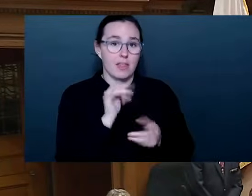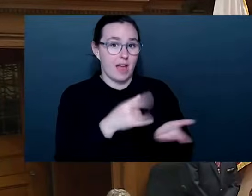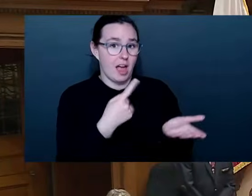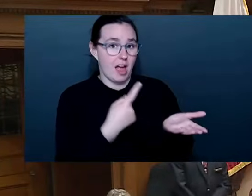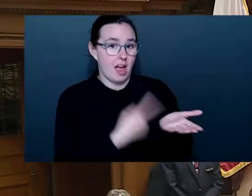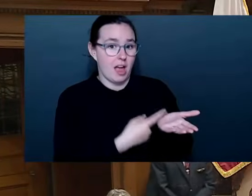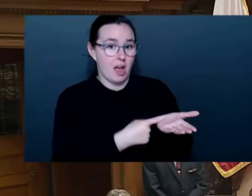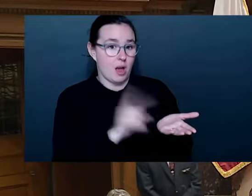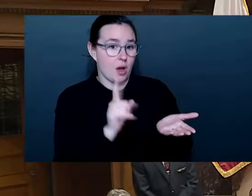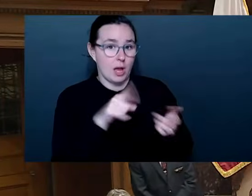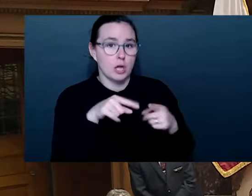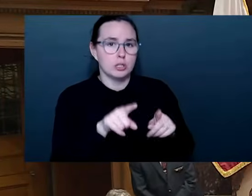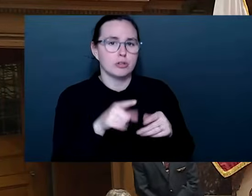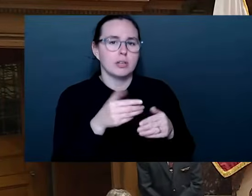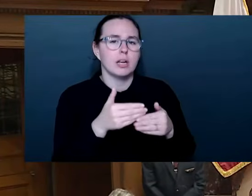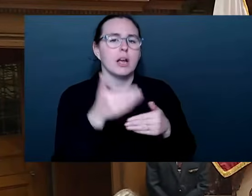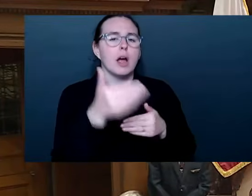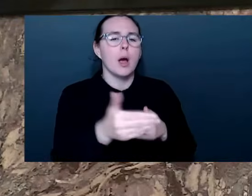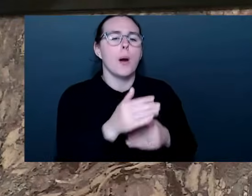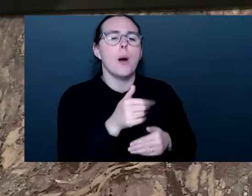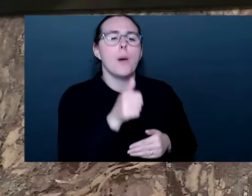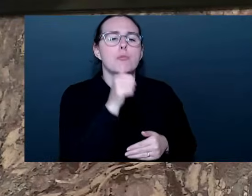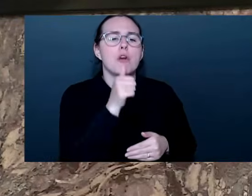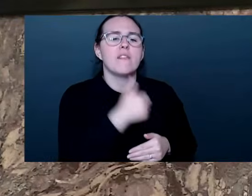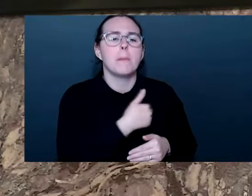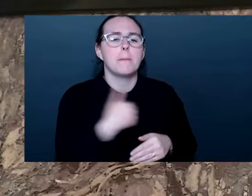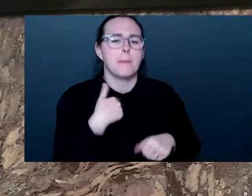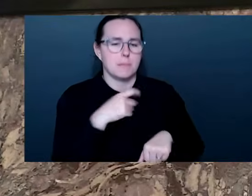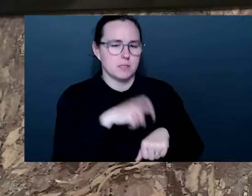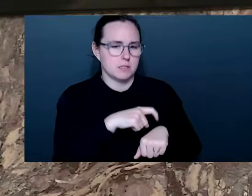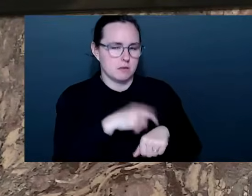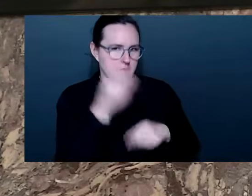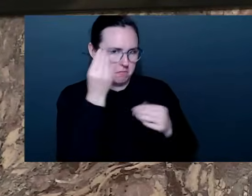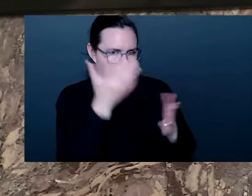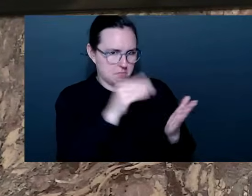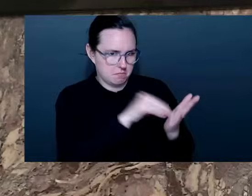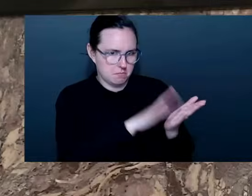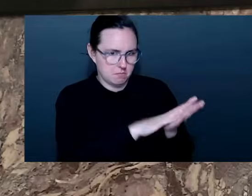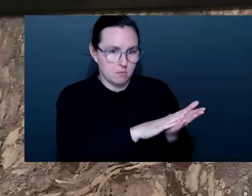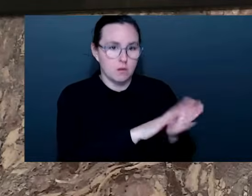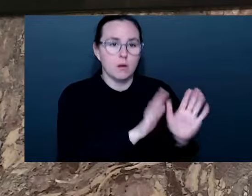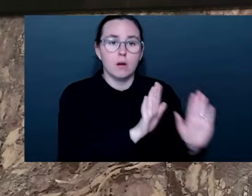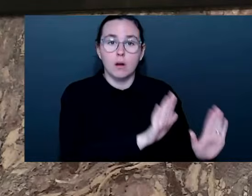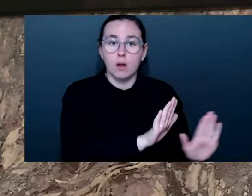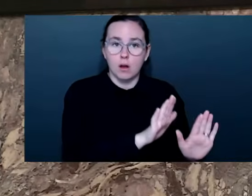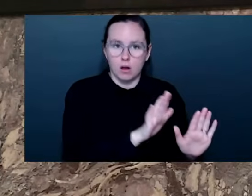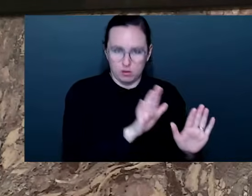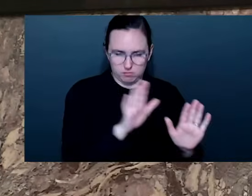Member for Surrey Cloverdale. Thank you. Sorry about that. Thank you, Mr. Speaker. I seek leave to make an introduction.